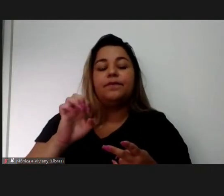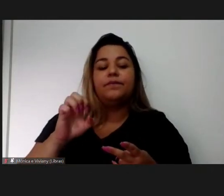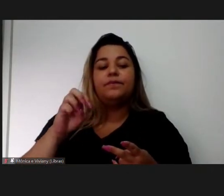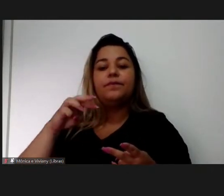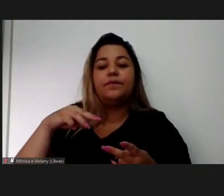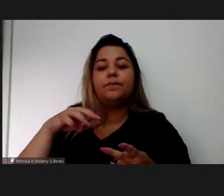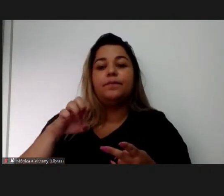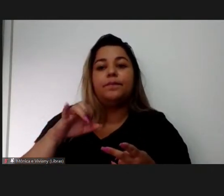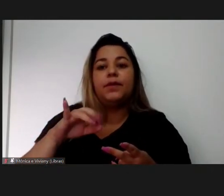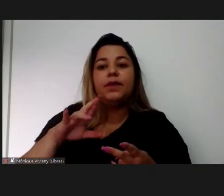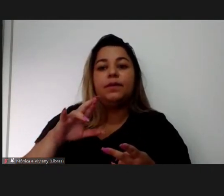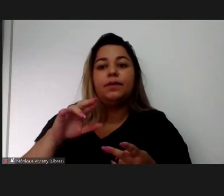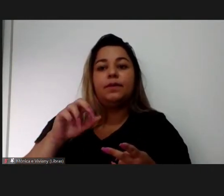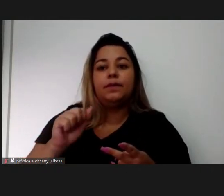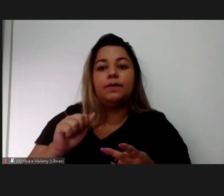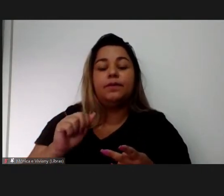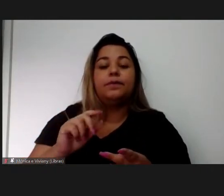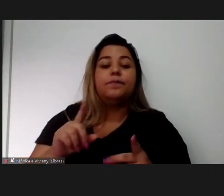multi-professional teams